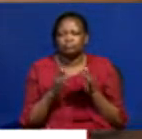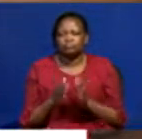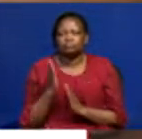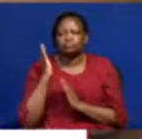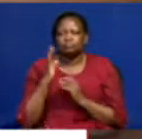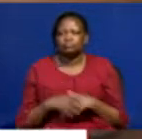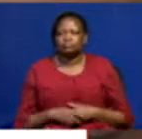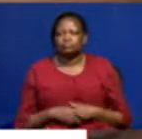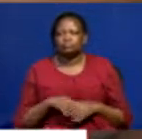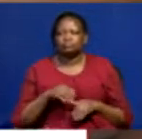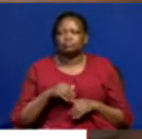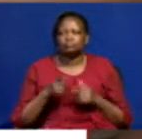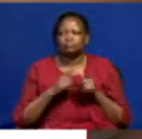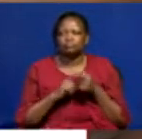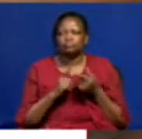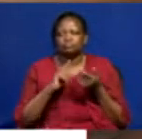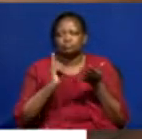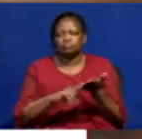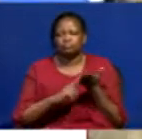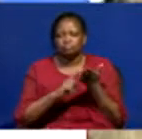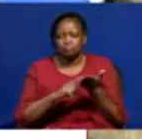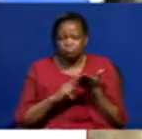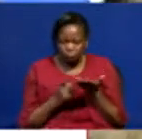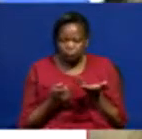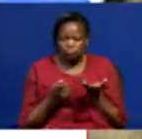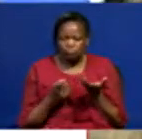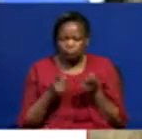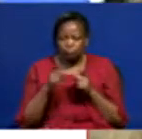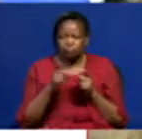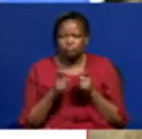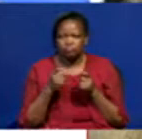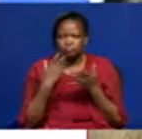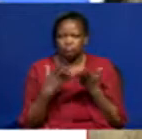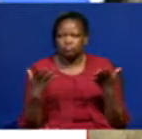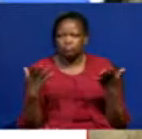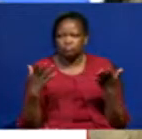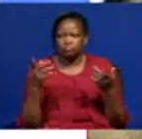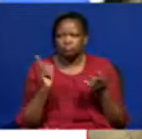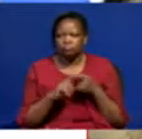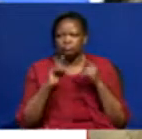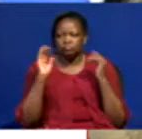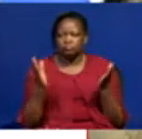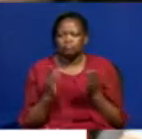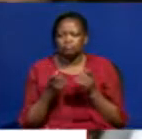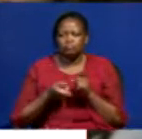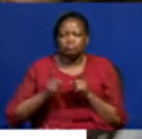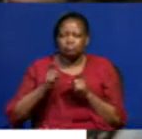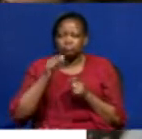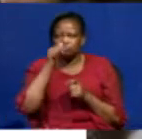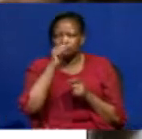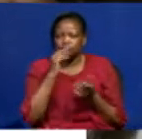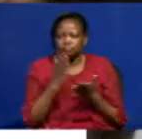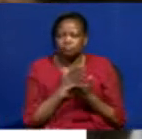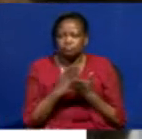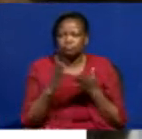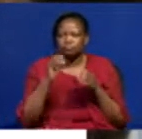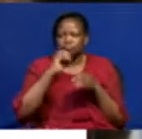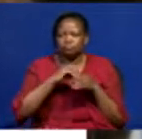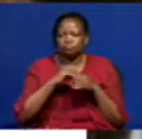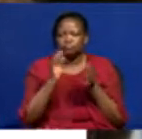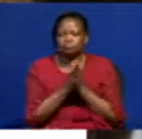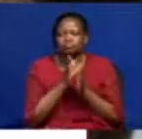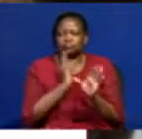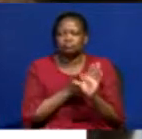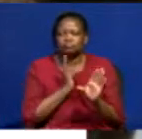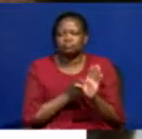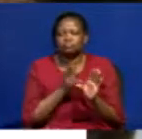security. Accordingly, we are deliberately reviewing our regulatory instruments to encourage increased private sector investment and